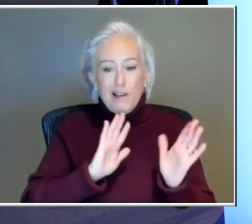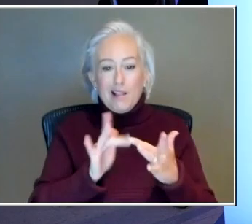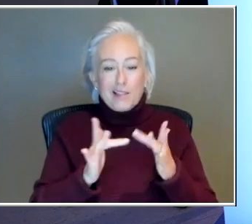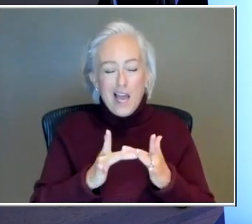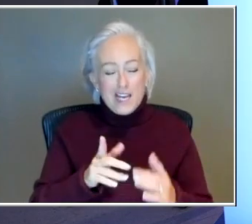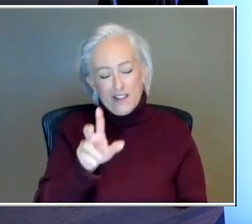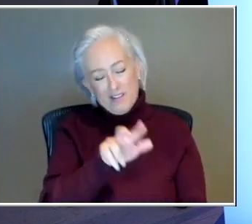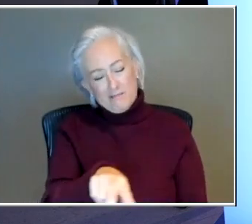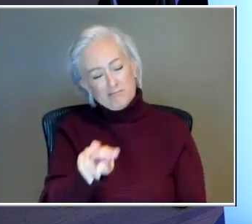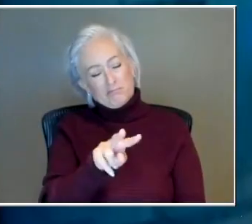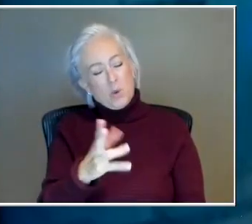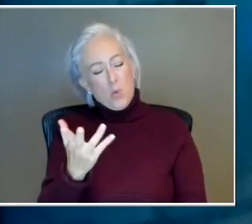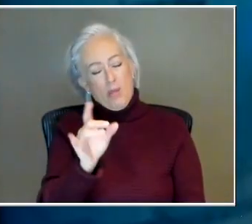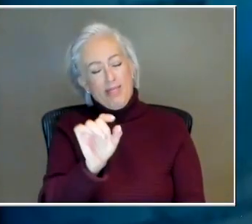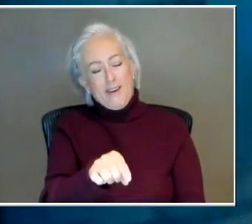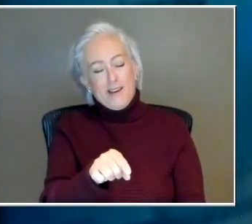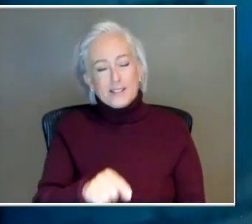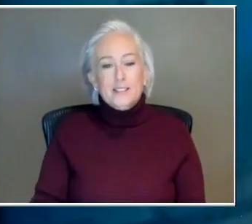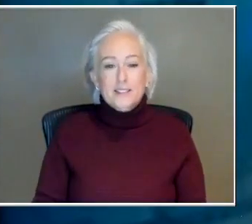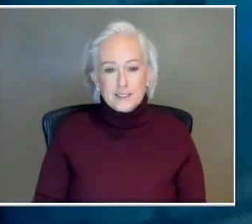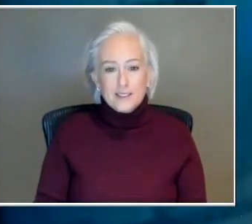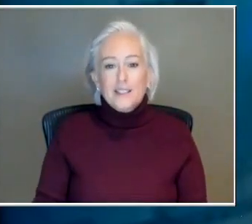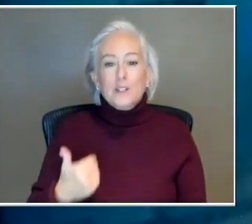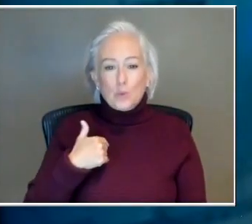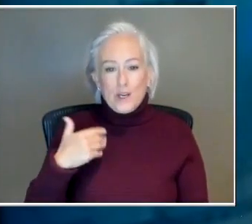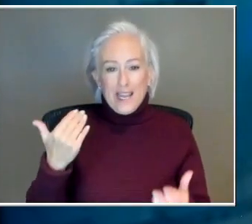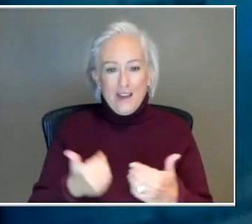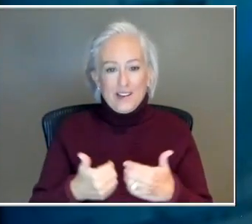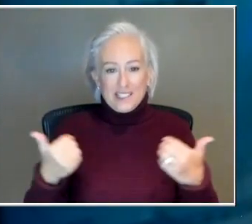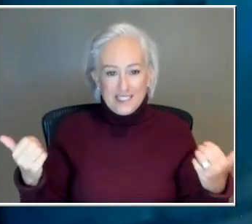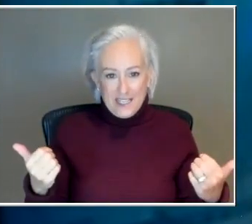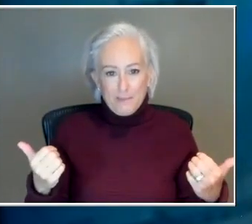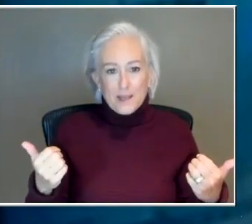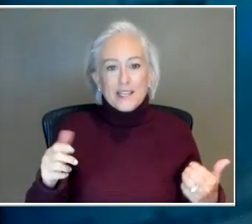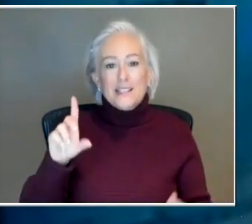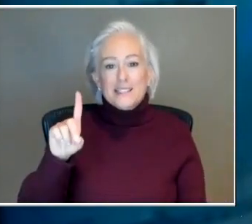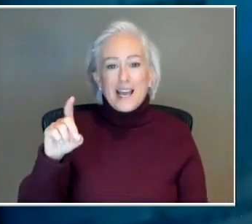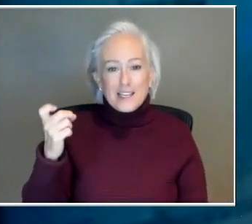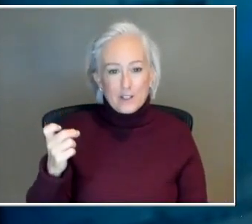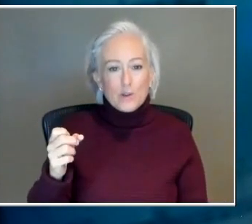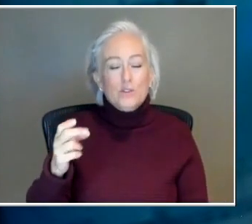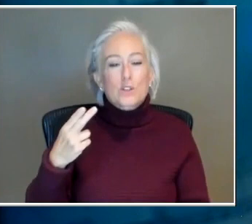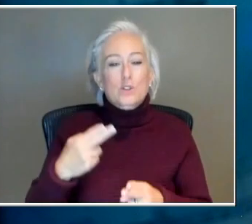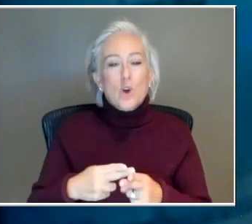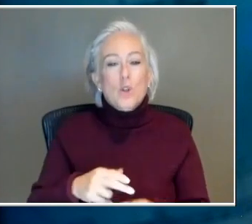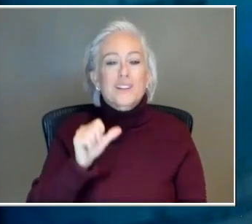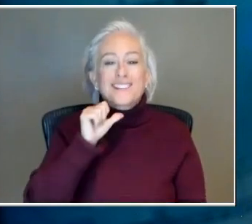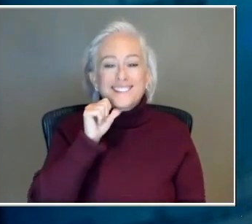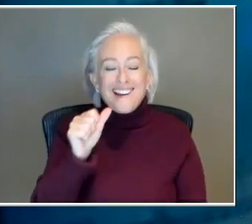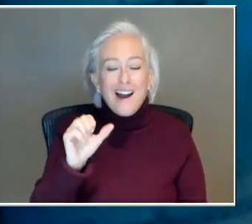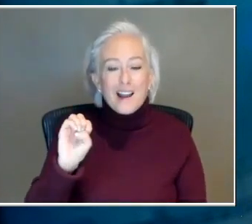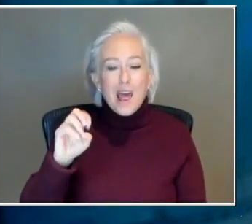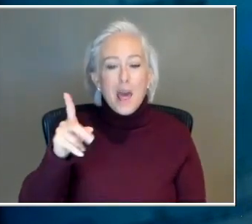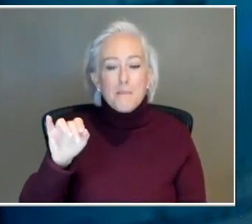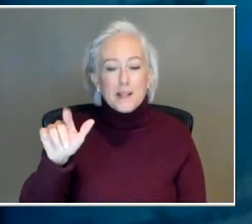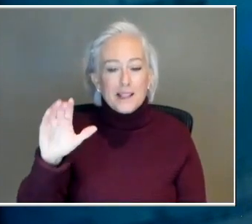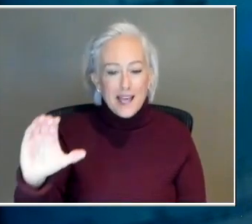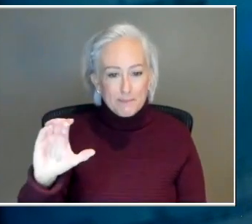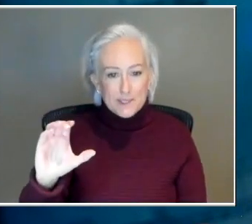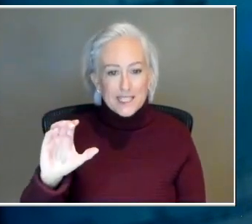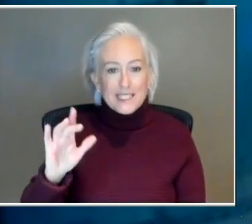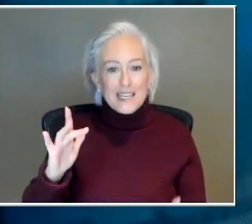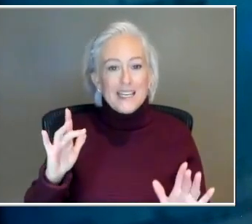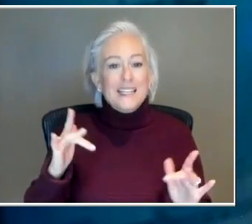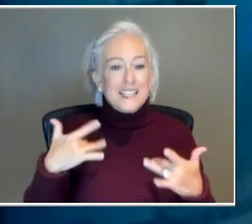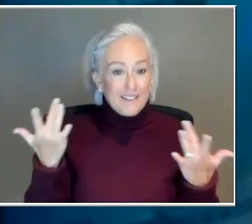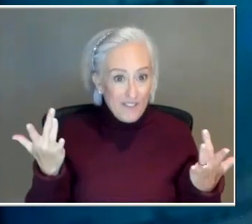this? So there's a separate diagnosis that epileptology call non-epileptic events. And so usually you can tell pretty easily based on the history